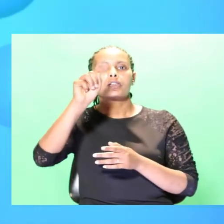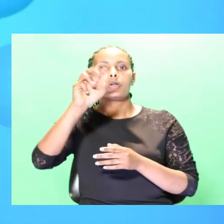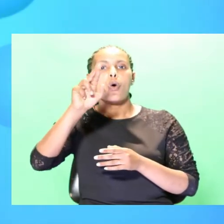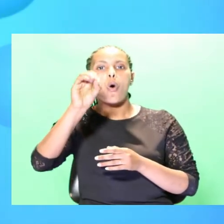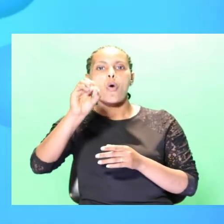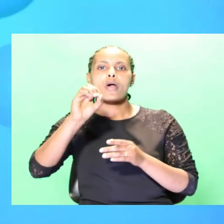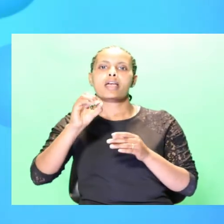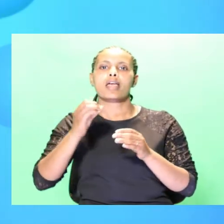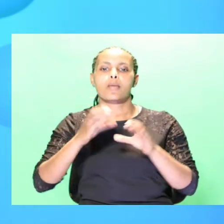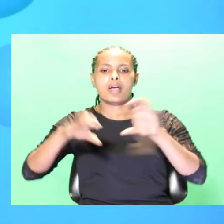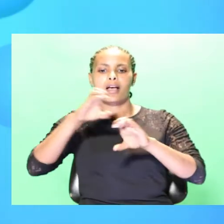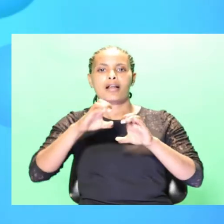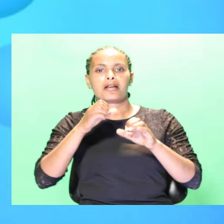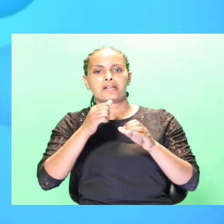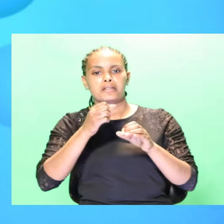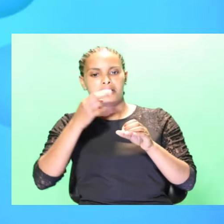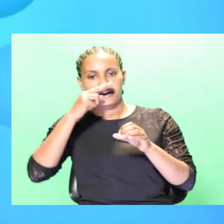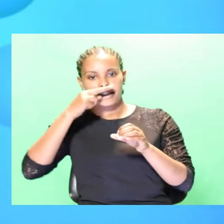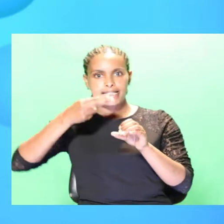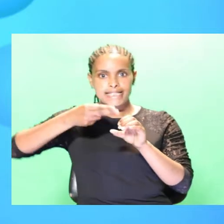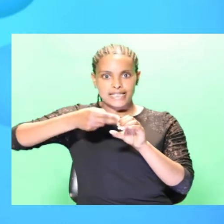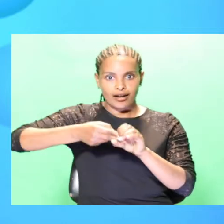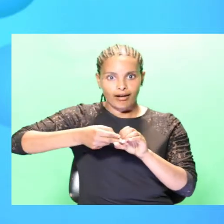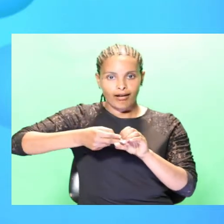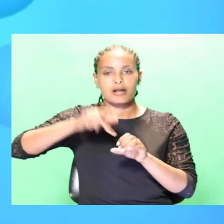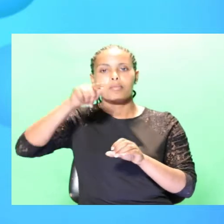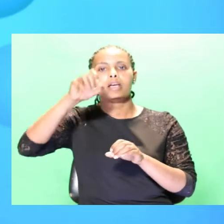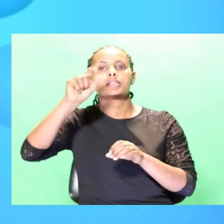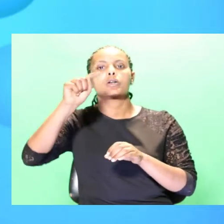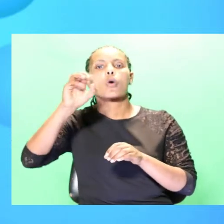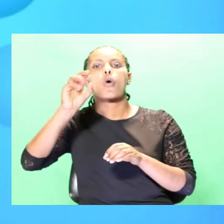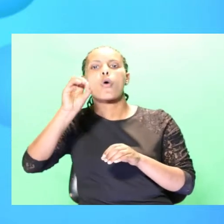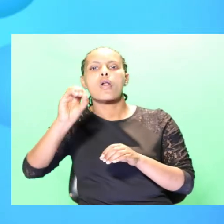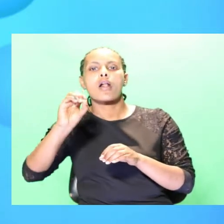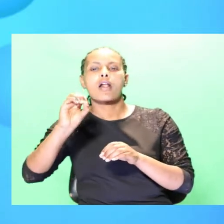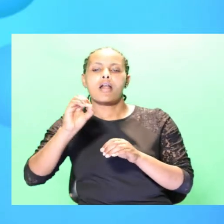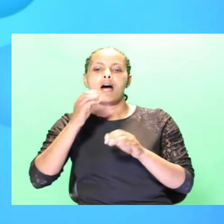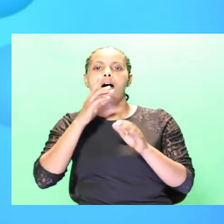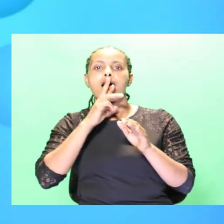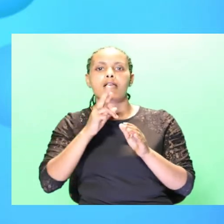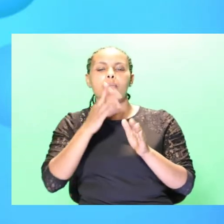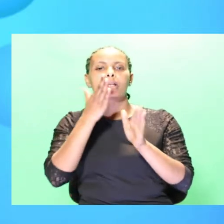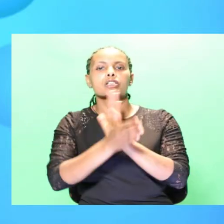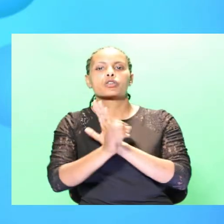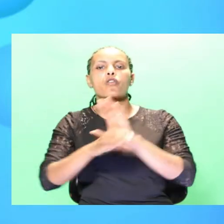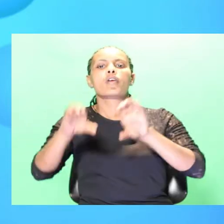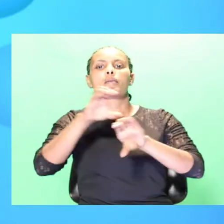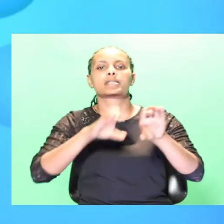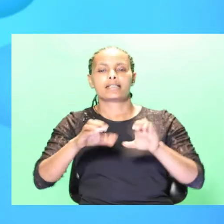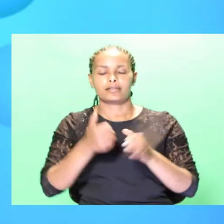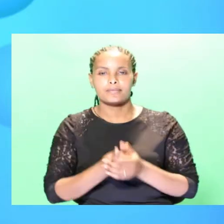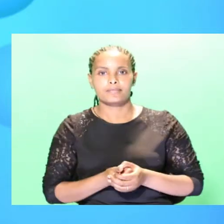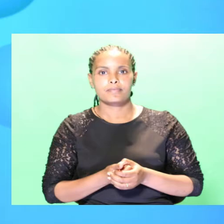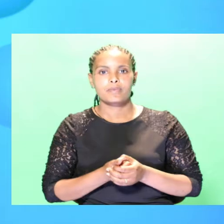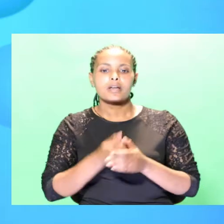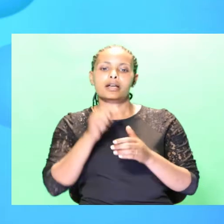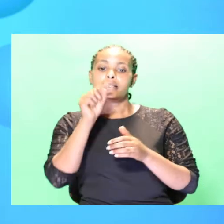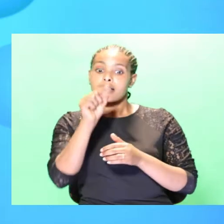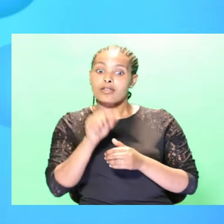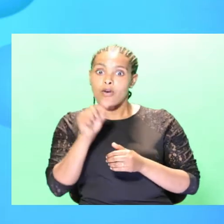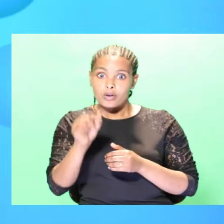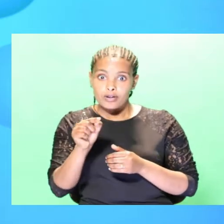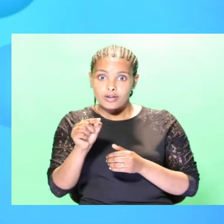Petrochemicals such as diesel and petrol are applications of chemistry.